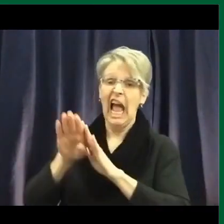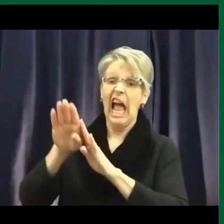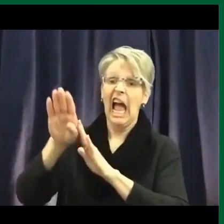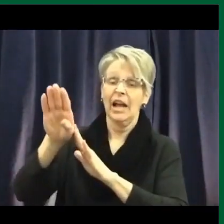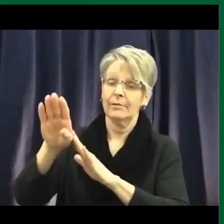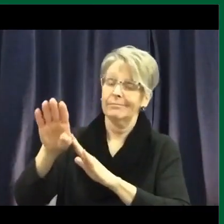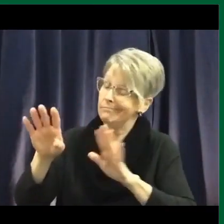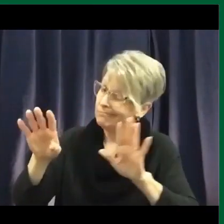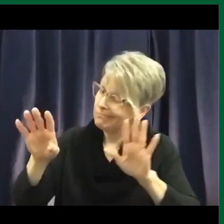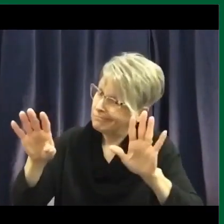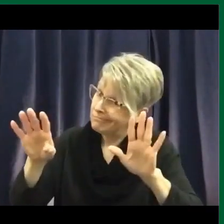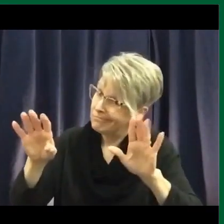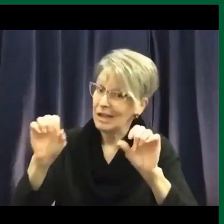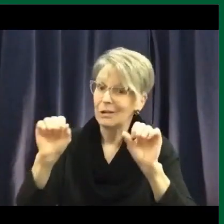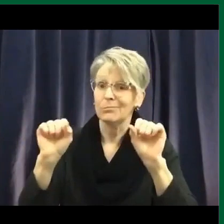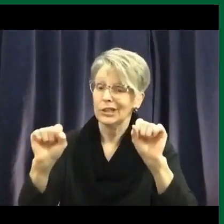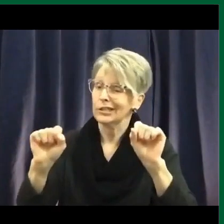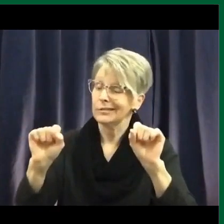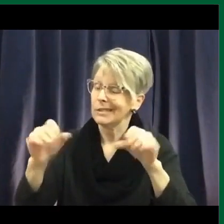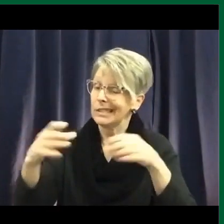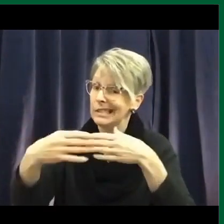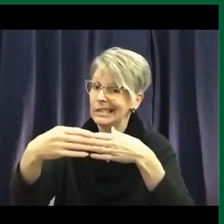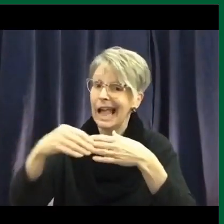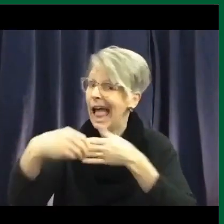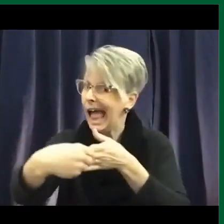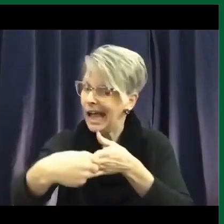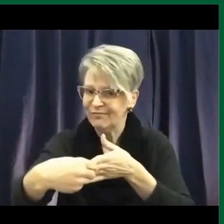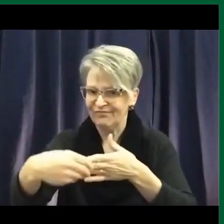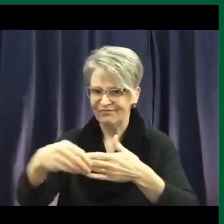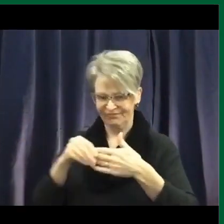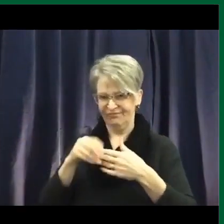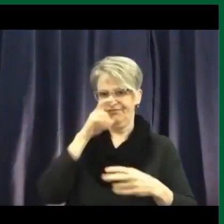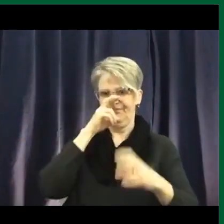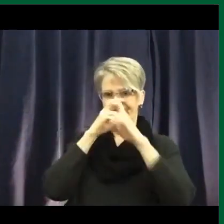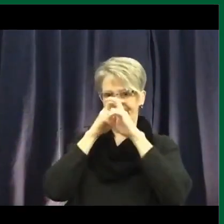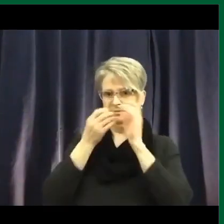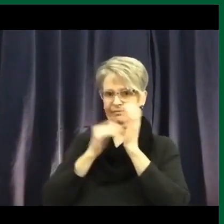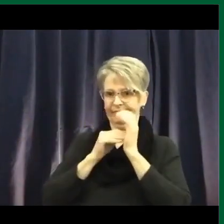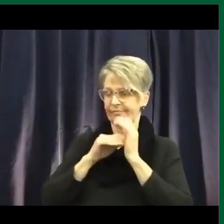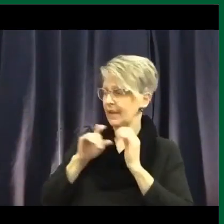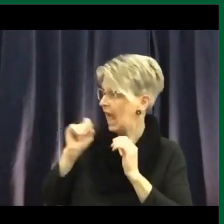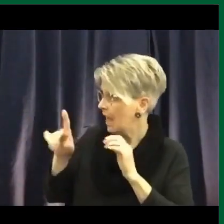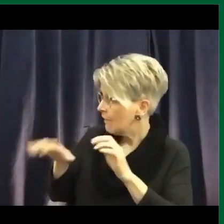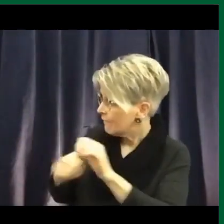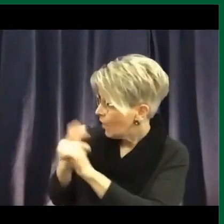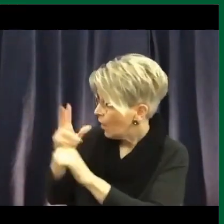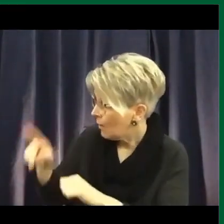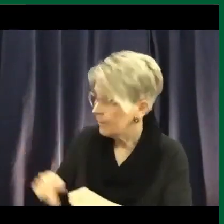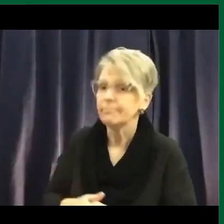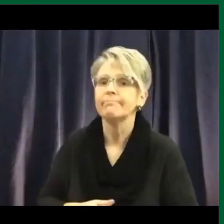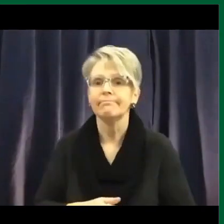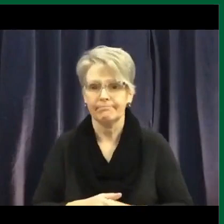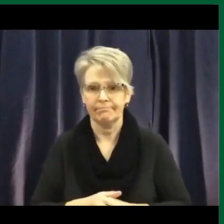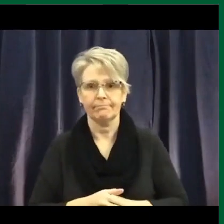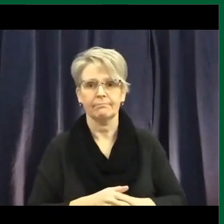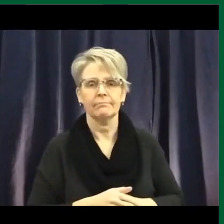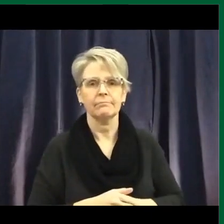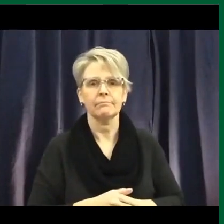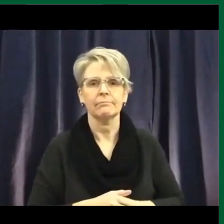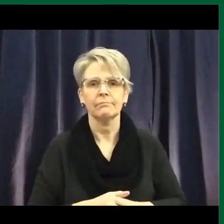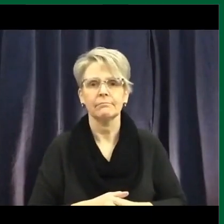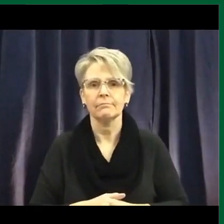could potentially we have to be reconsidered. Follow up? First of all, I can answer that if you like, or